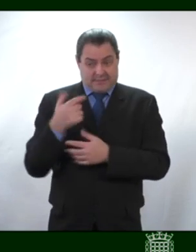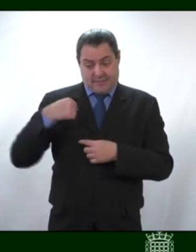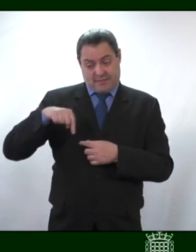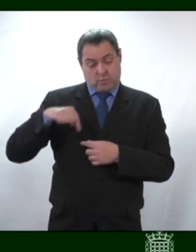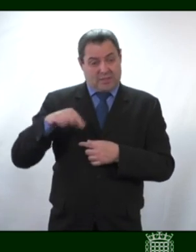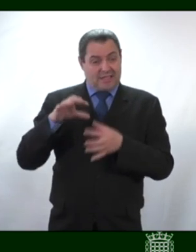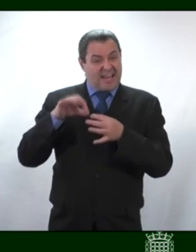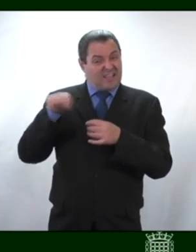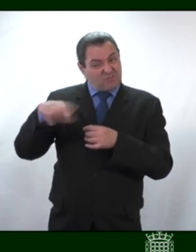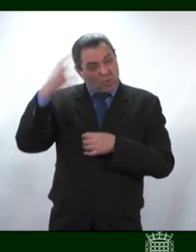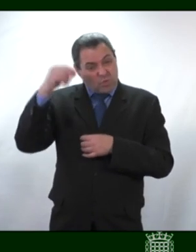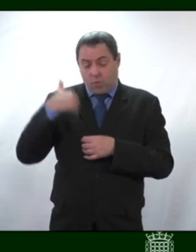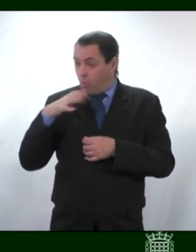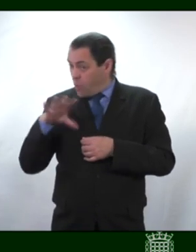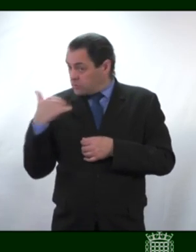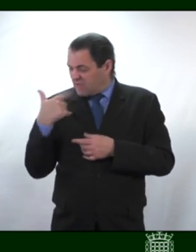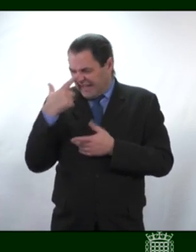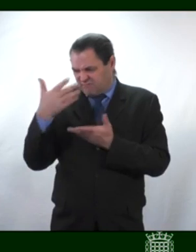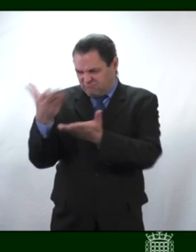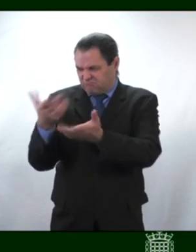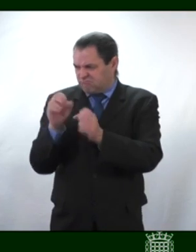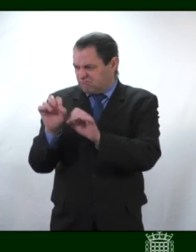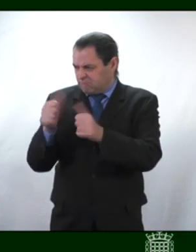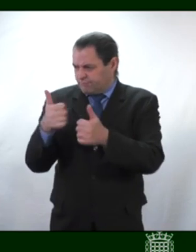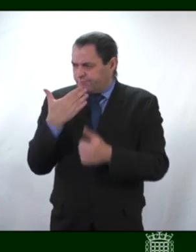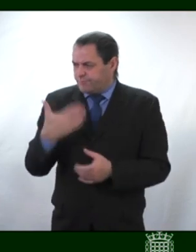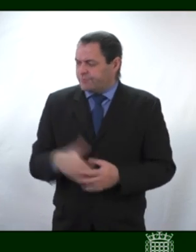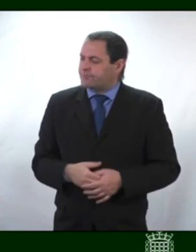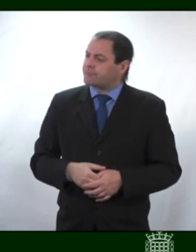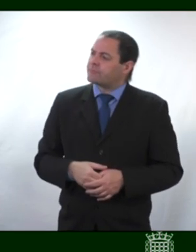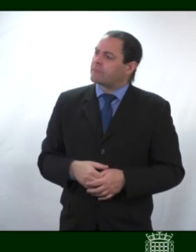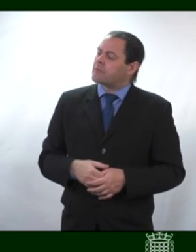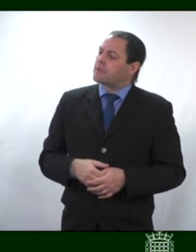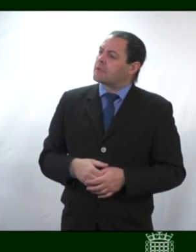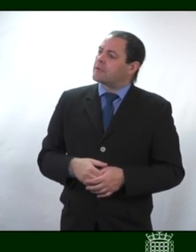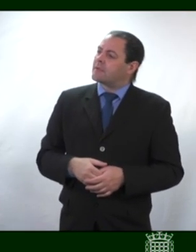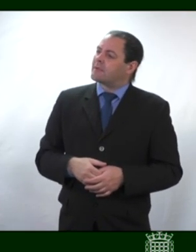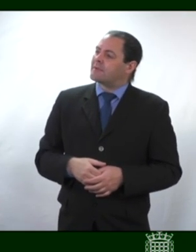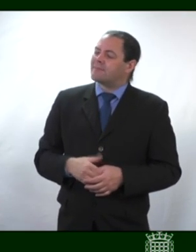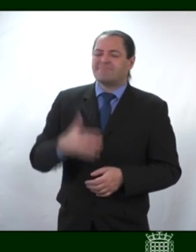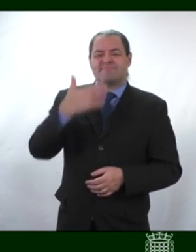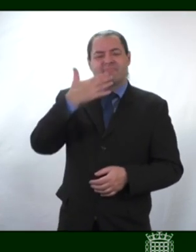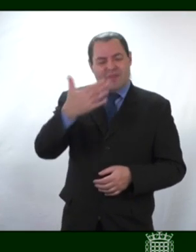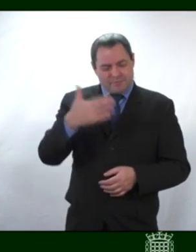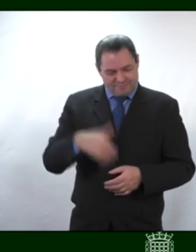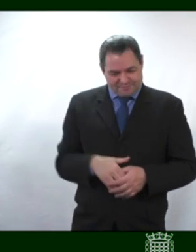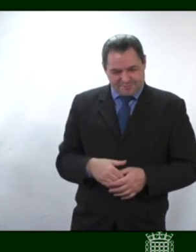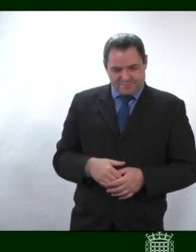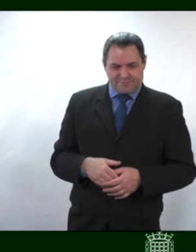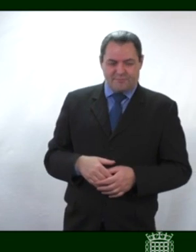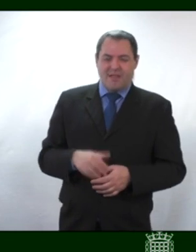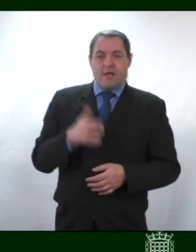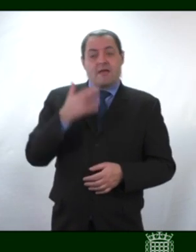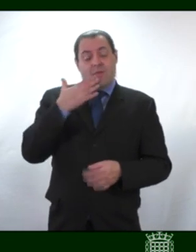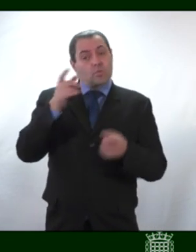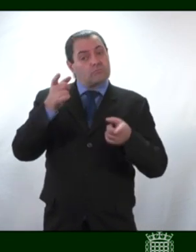which I'd be very happy to discuss with my right honourable friend. Speaker, and I thank the Minister, the Secretary of State, for all that he's